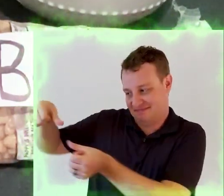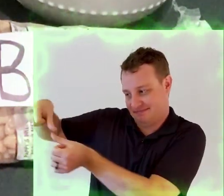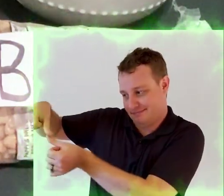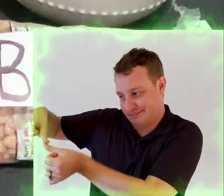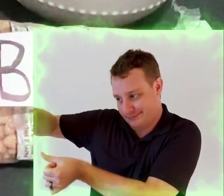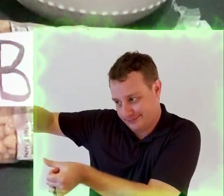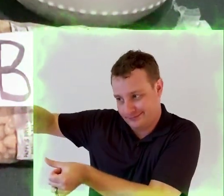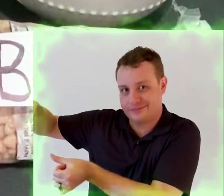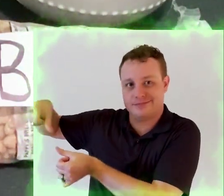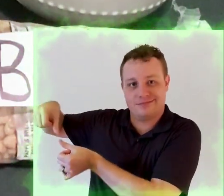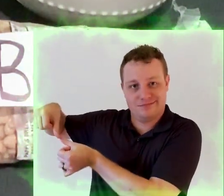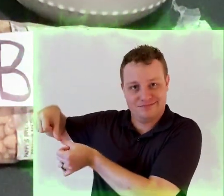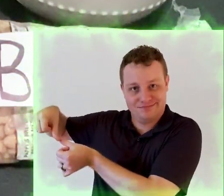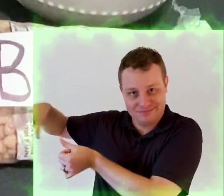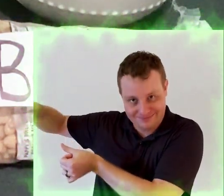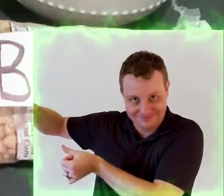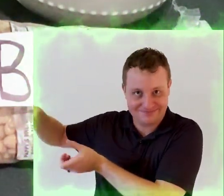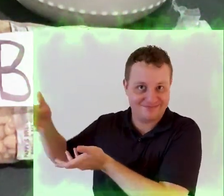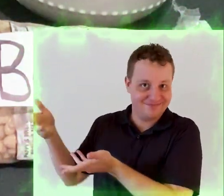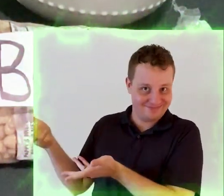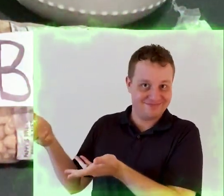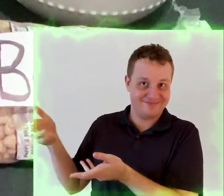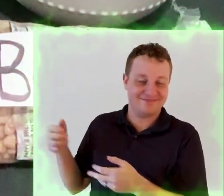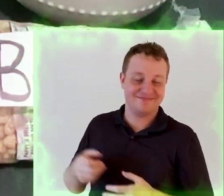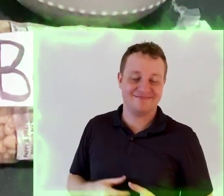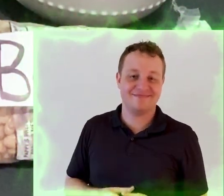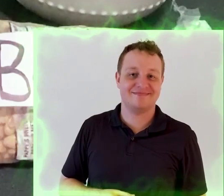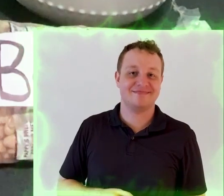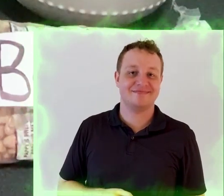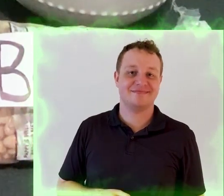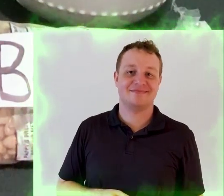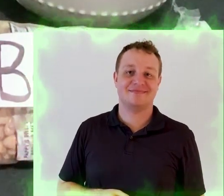to get some pieces like this.